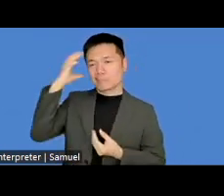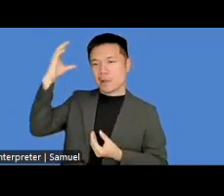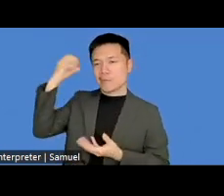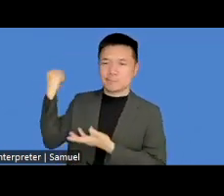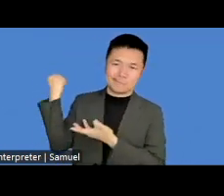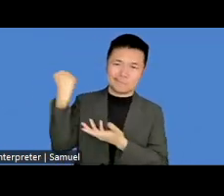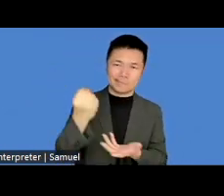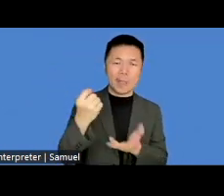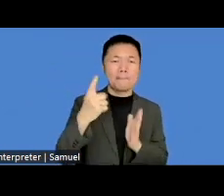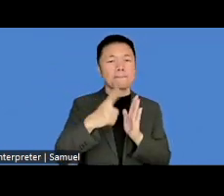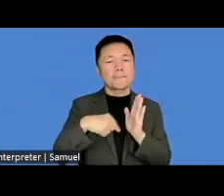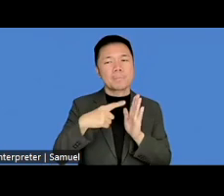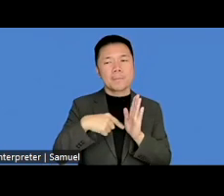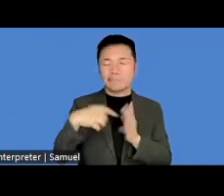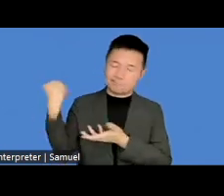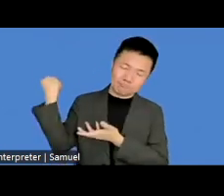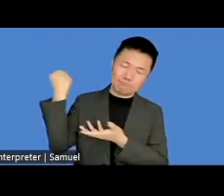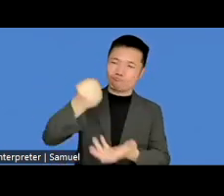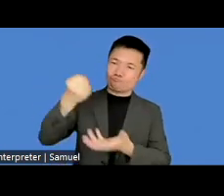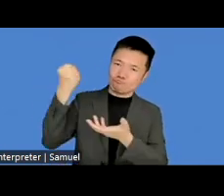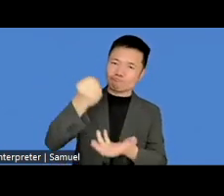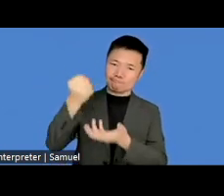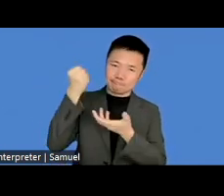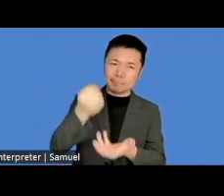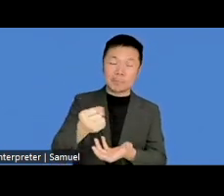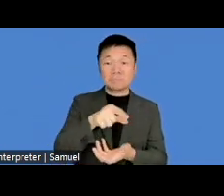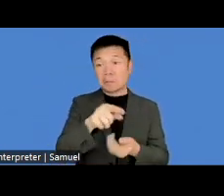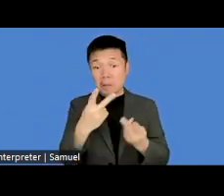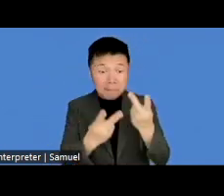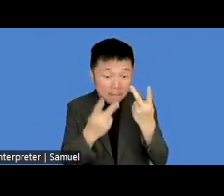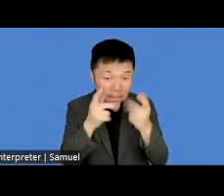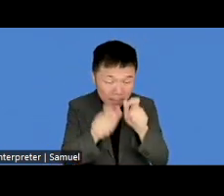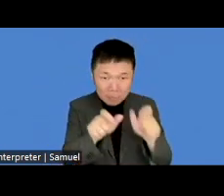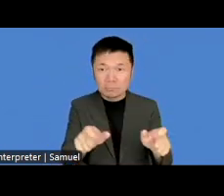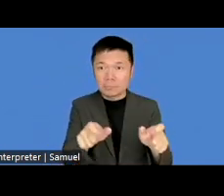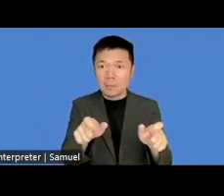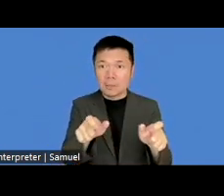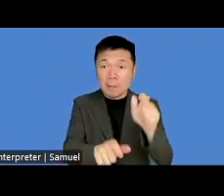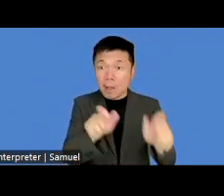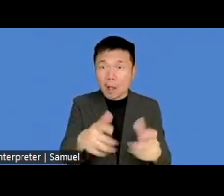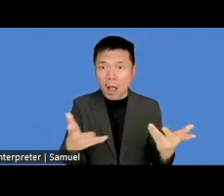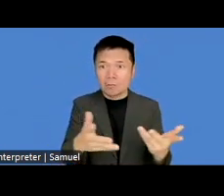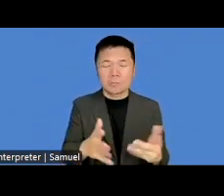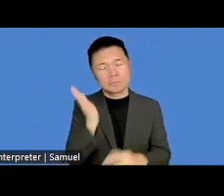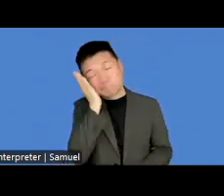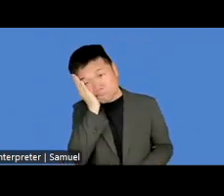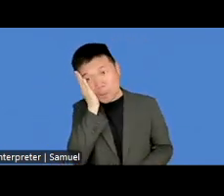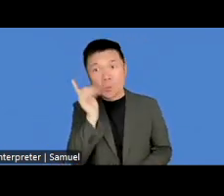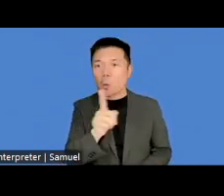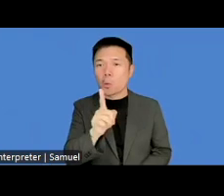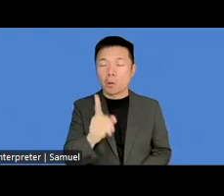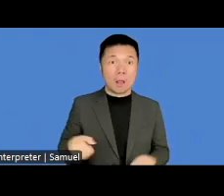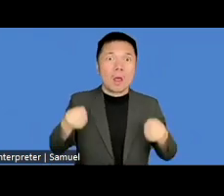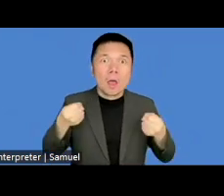from government to keep people here. We saw people behind the bar. We saw people in humane